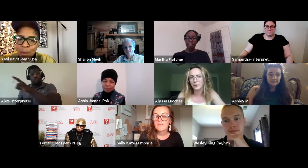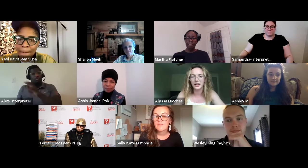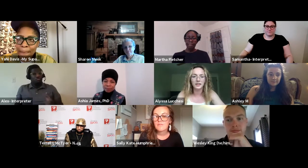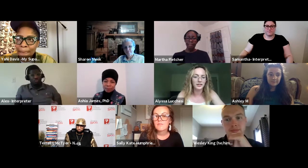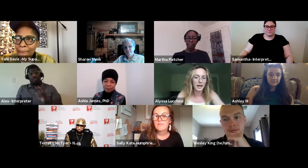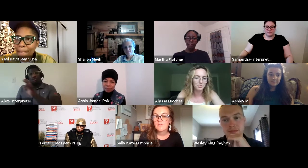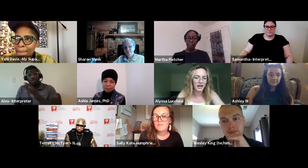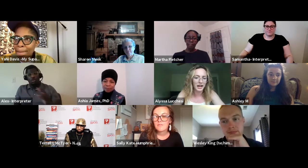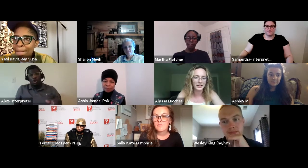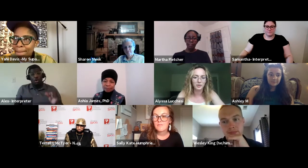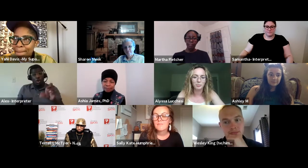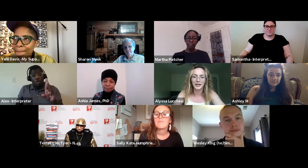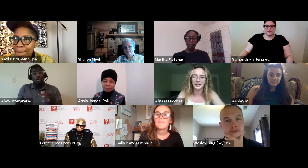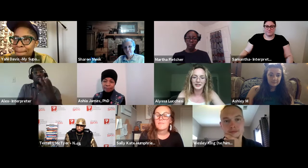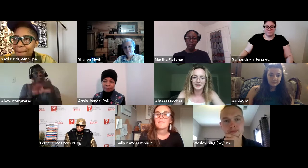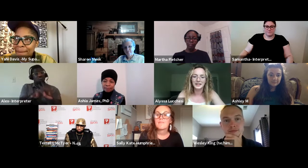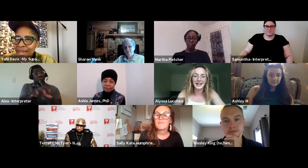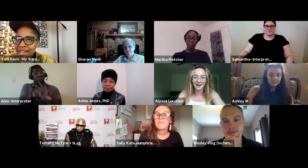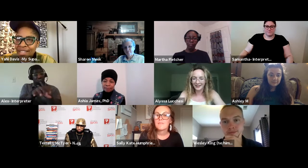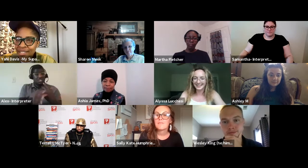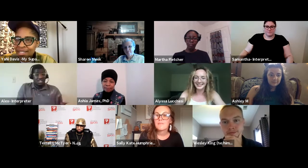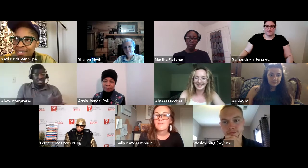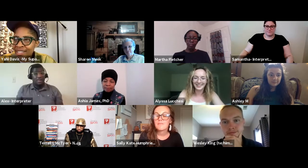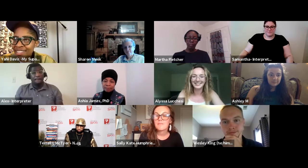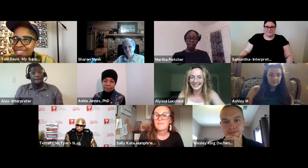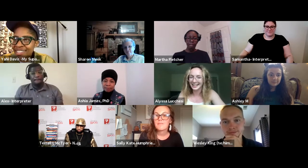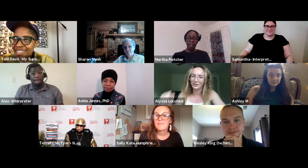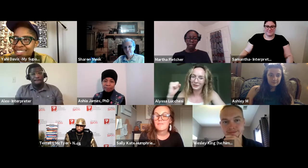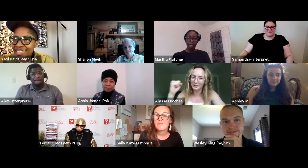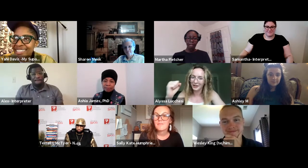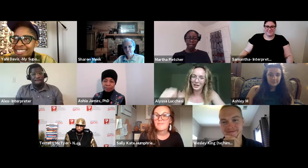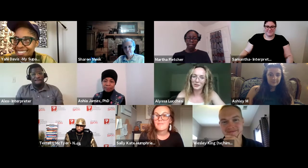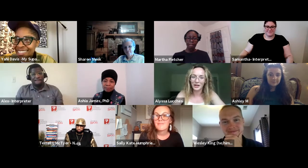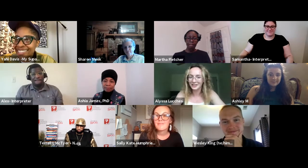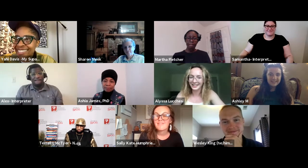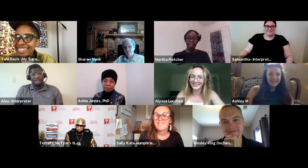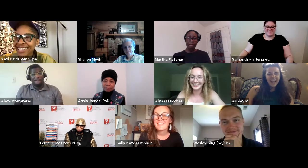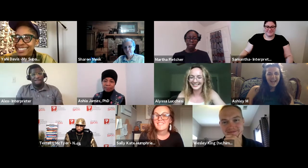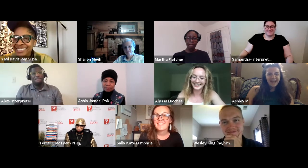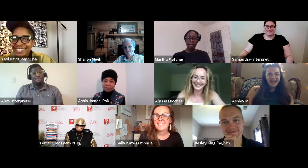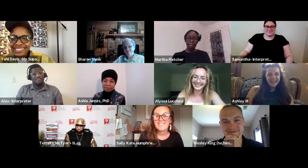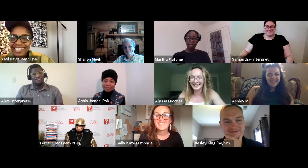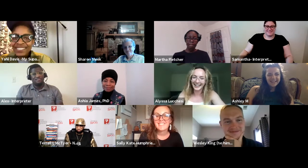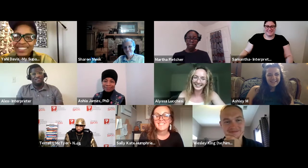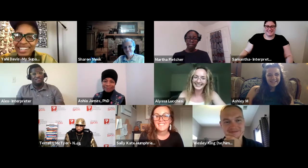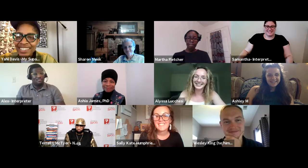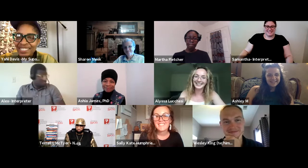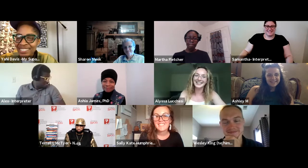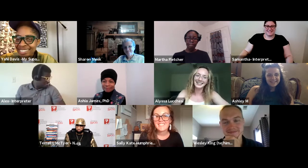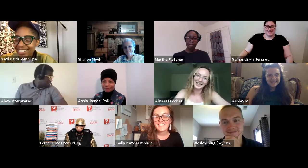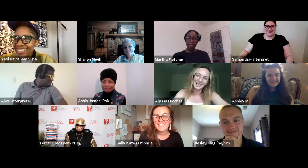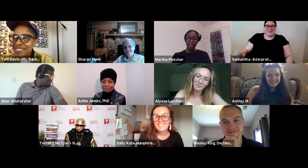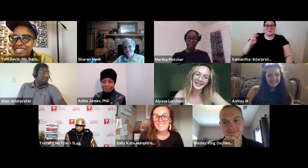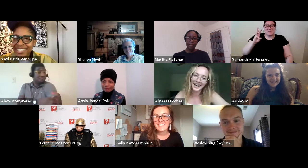can. We send Snapchats. But yeah, RIT Wesley, that's where we're from, Rochester.